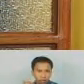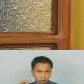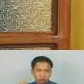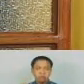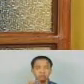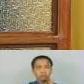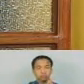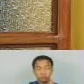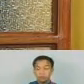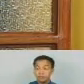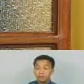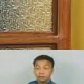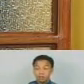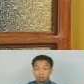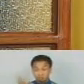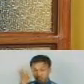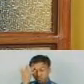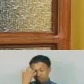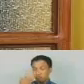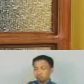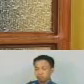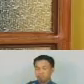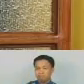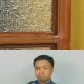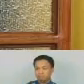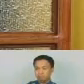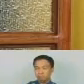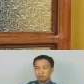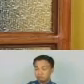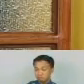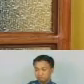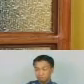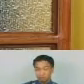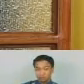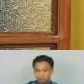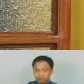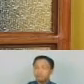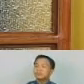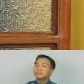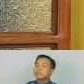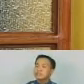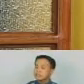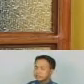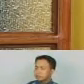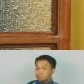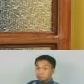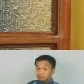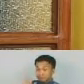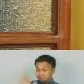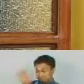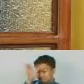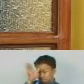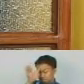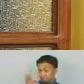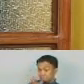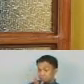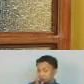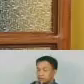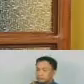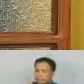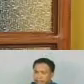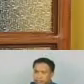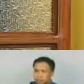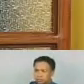brought in with just the wound. So I would always ask their parents, nanay, dala niyo lang ba yung sugat?